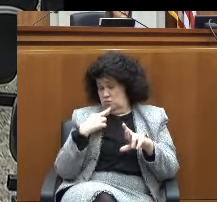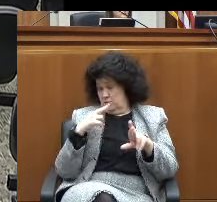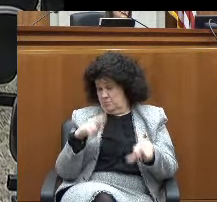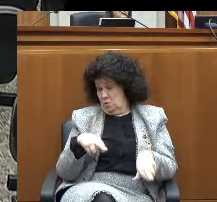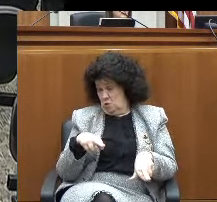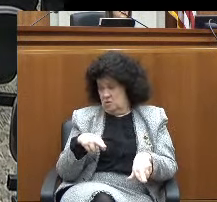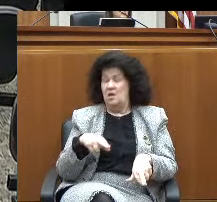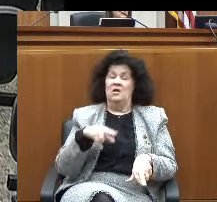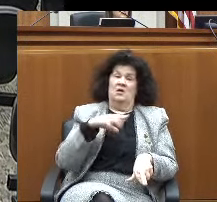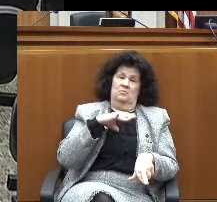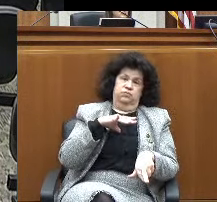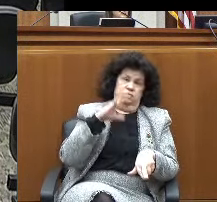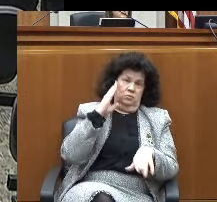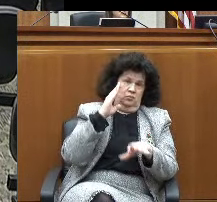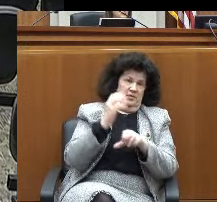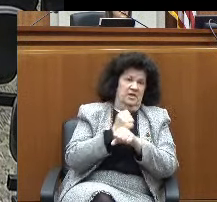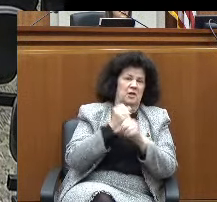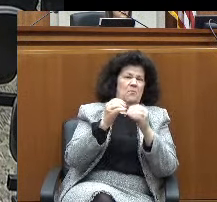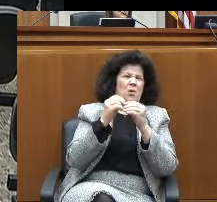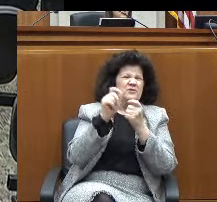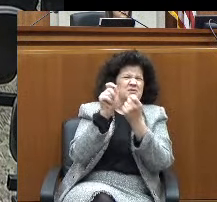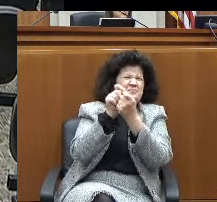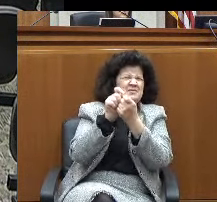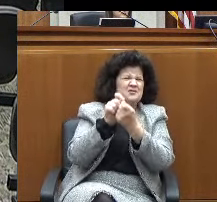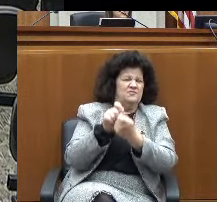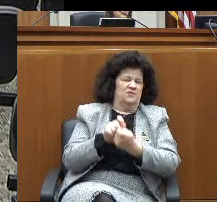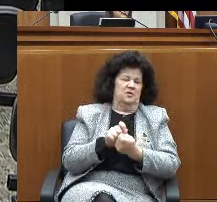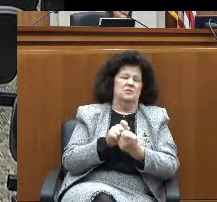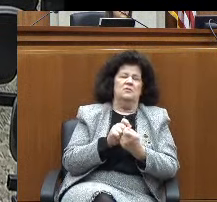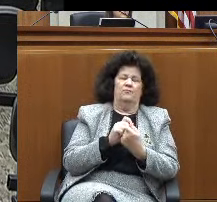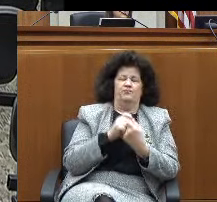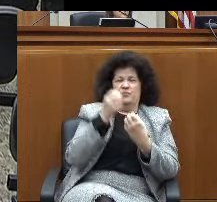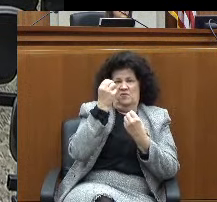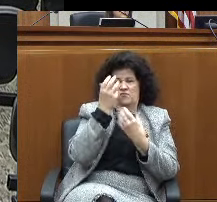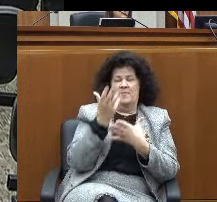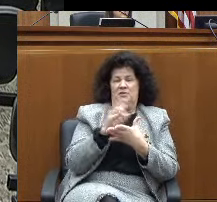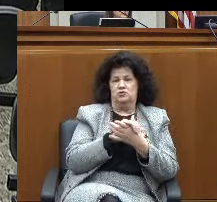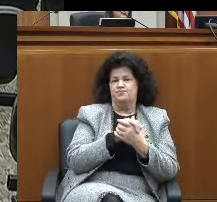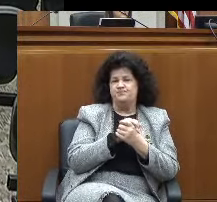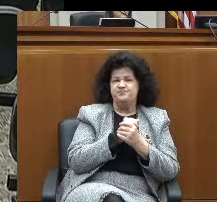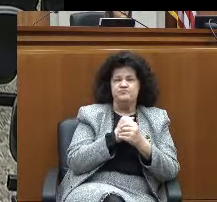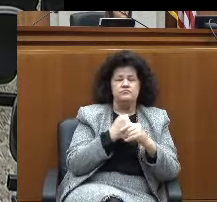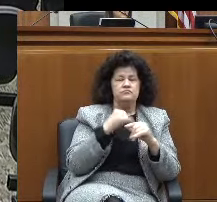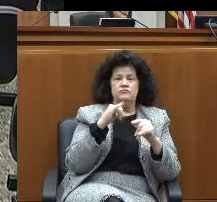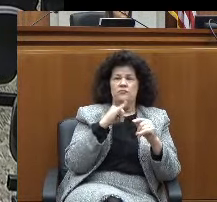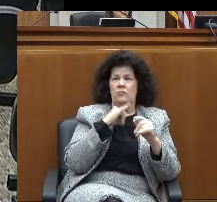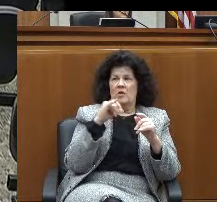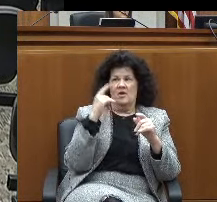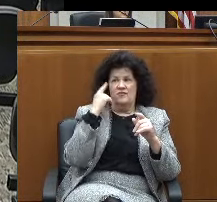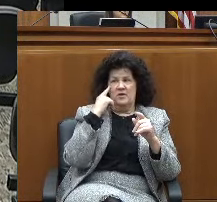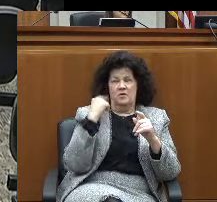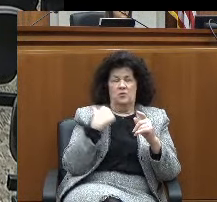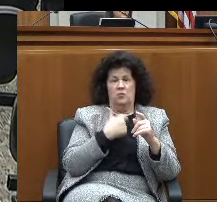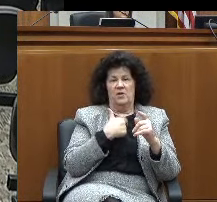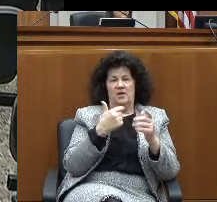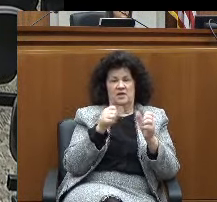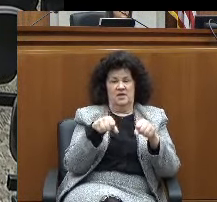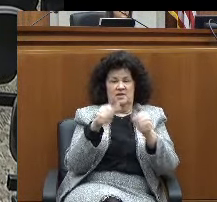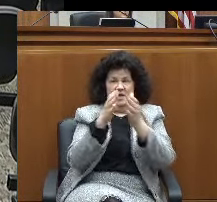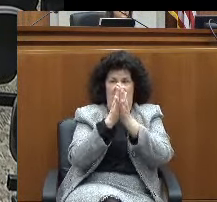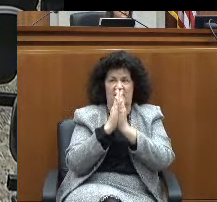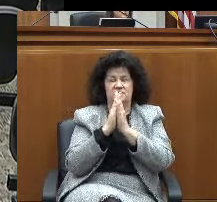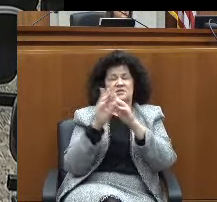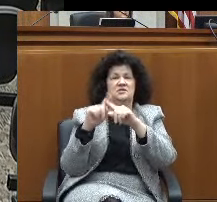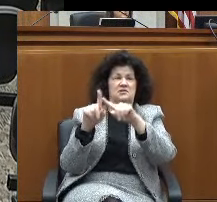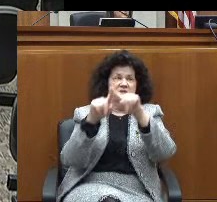specifics about what that means to different educators, and then to help make some decisions. I do think we've been asked multiple times for different groups on